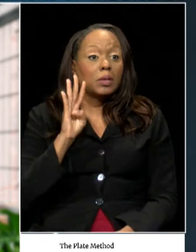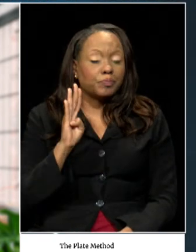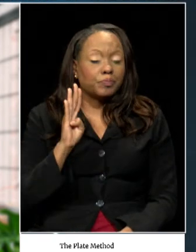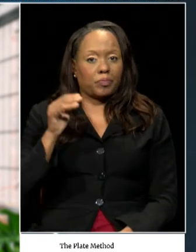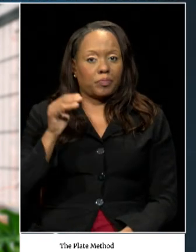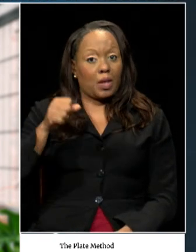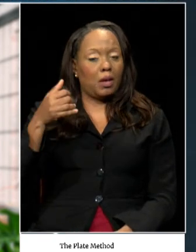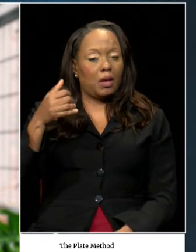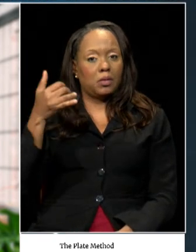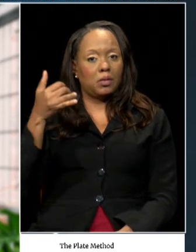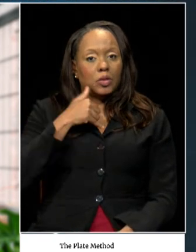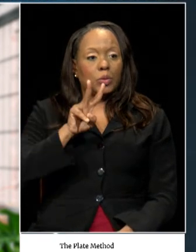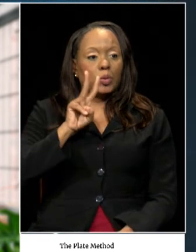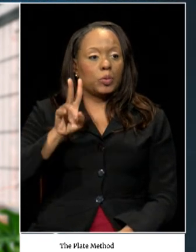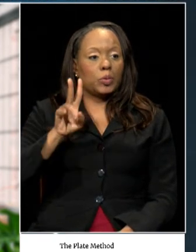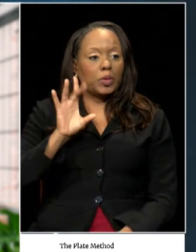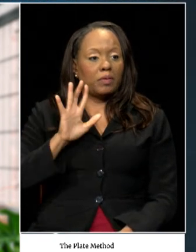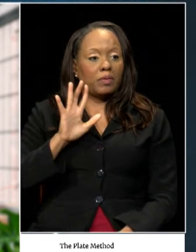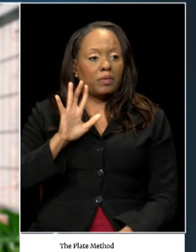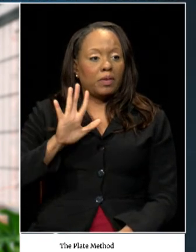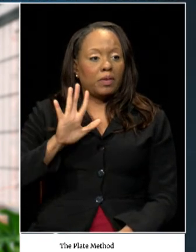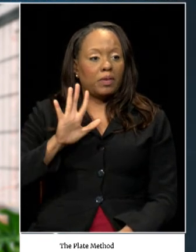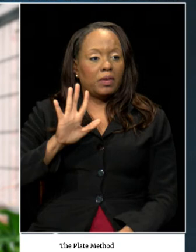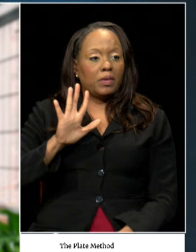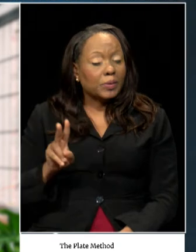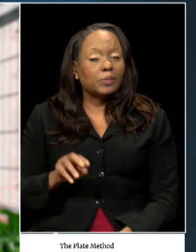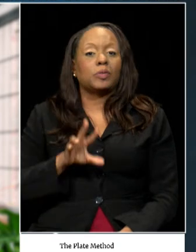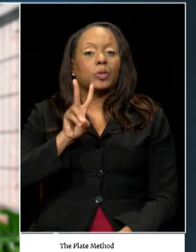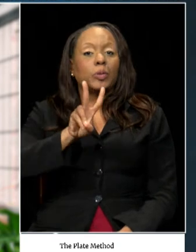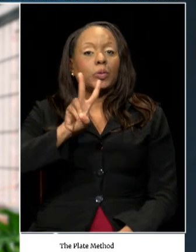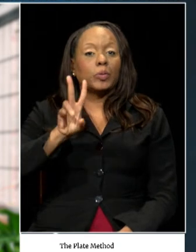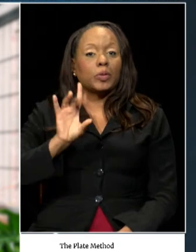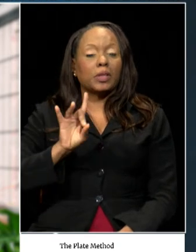here at the CBC 228-5562 or